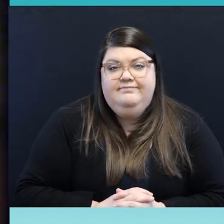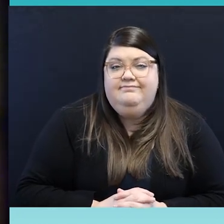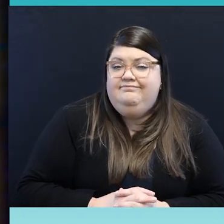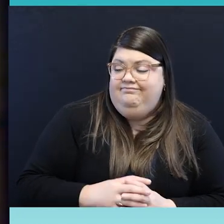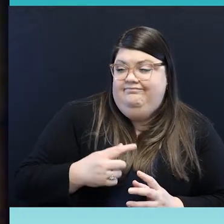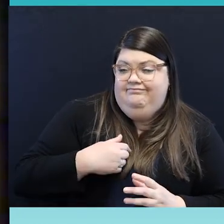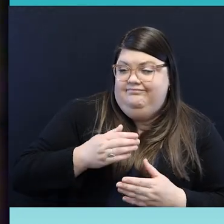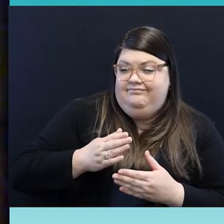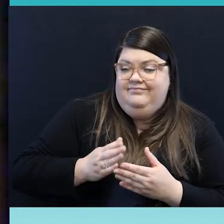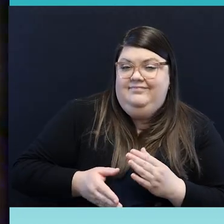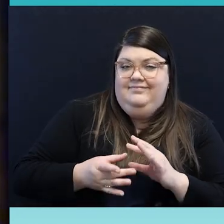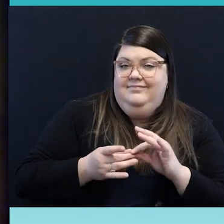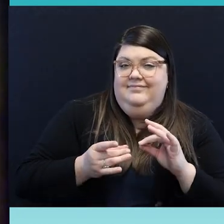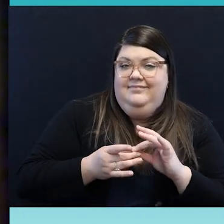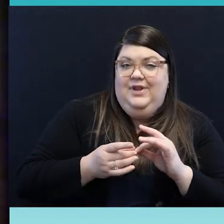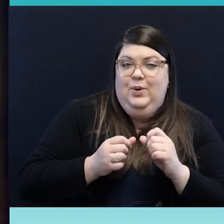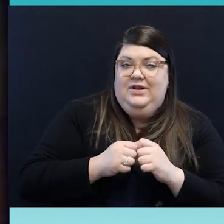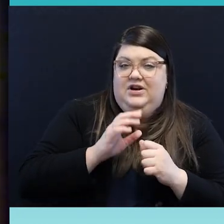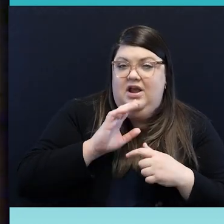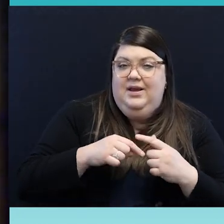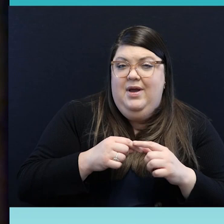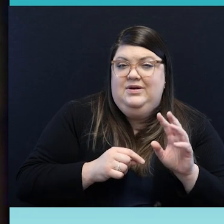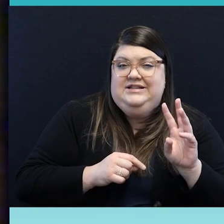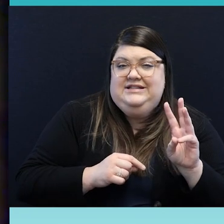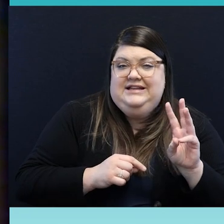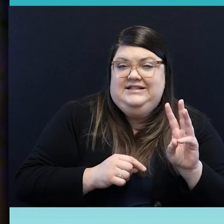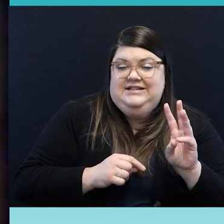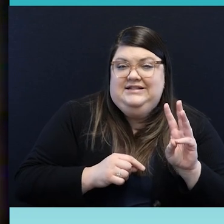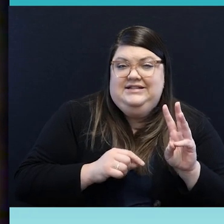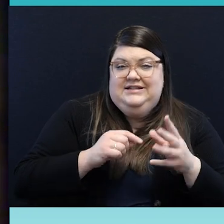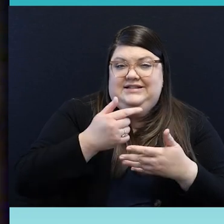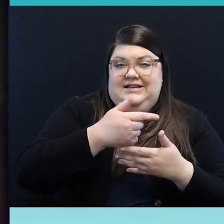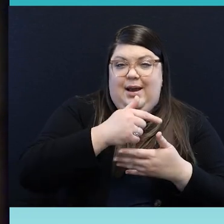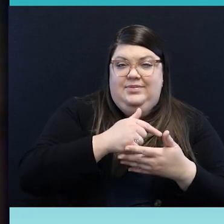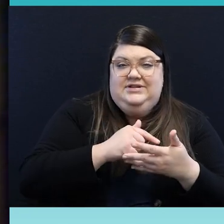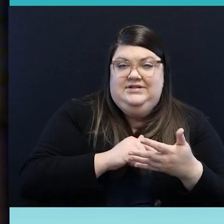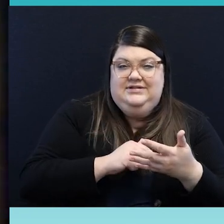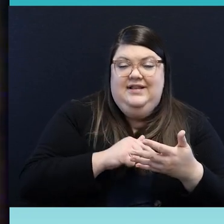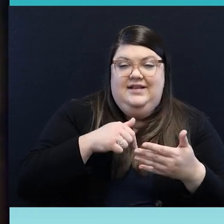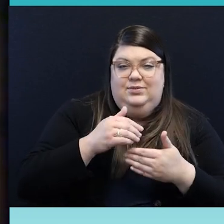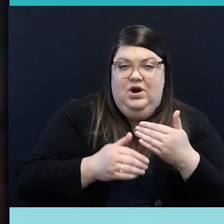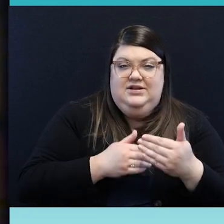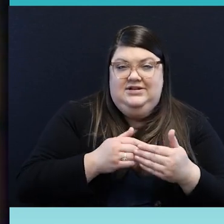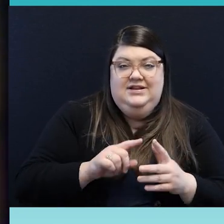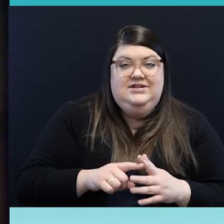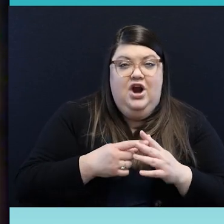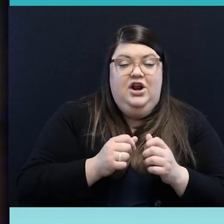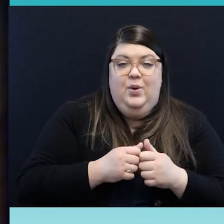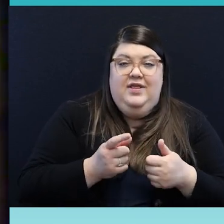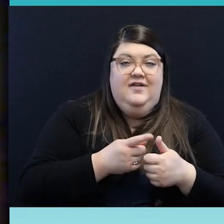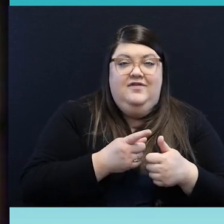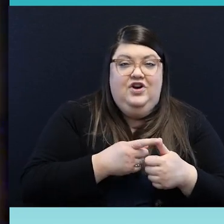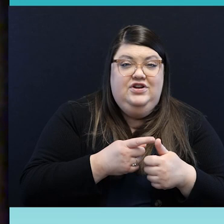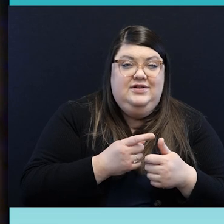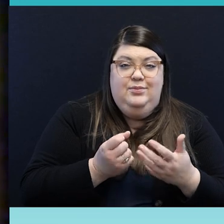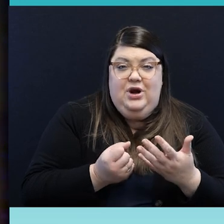we like to talk about six steps in this process. And again, starting with the number one priority,